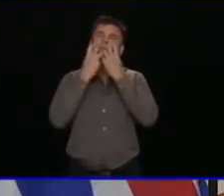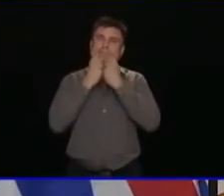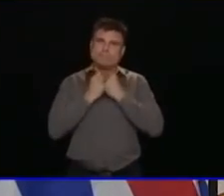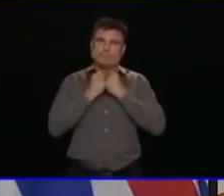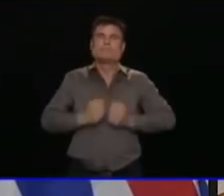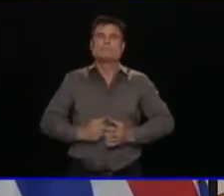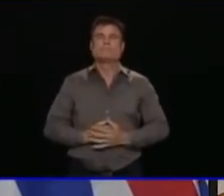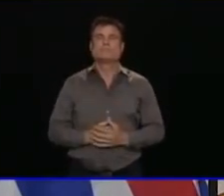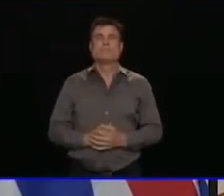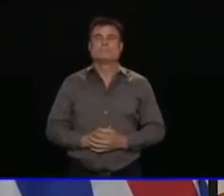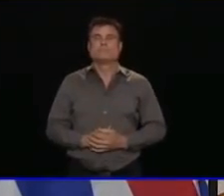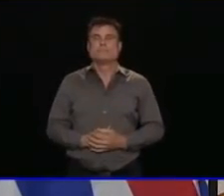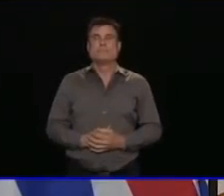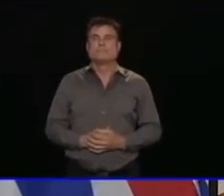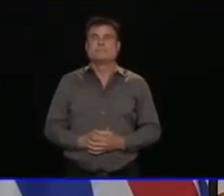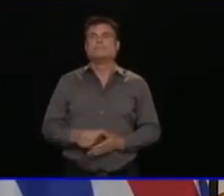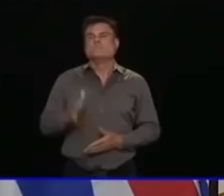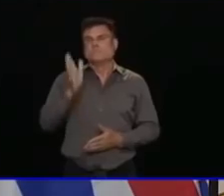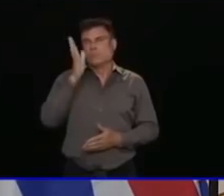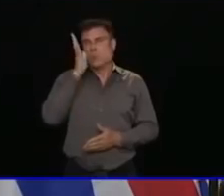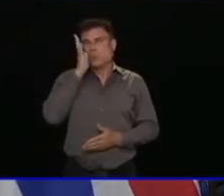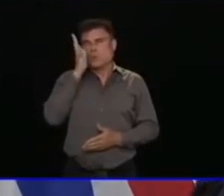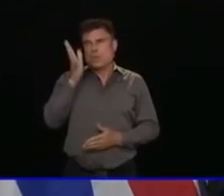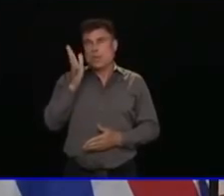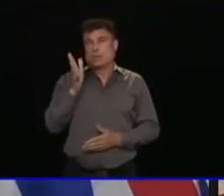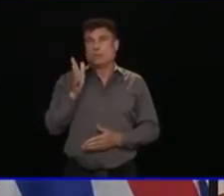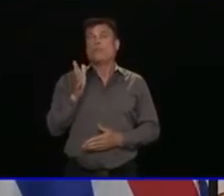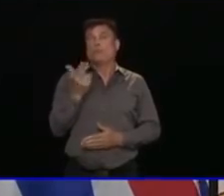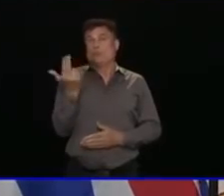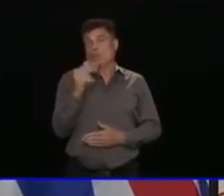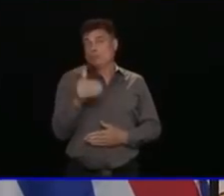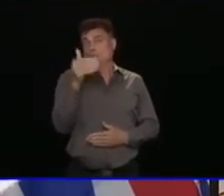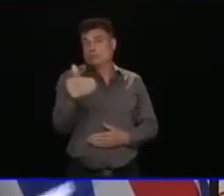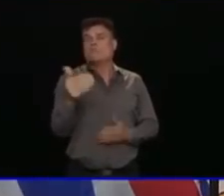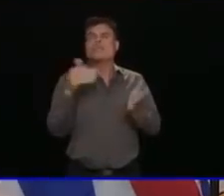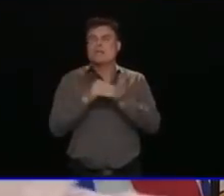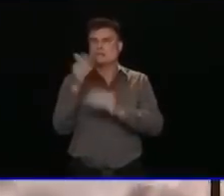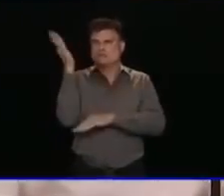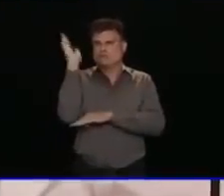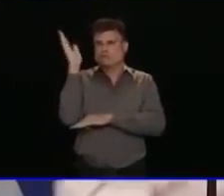briefing in person. And with that, I'd like to introduce Dr. Bonnie Henry.